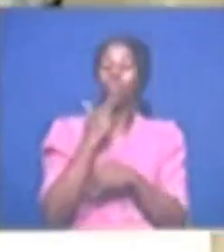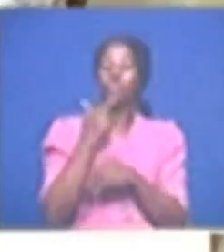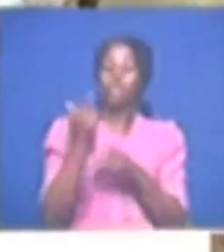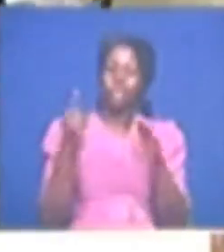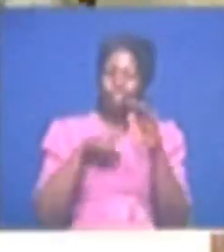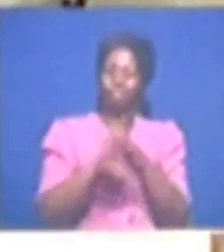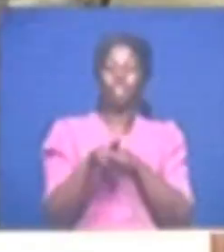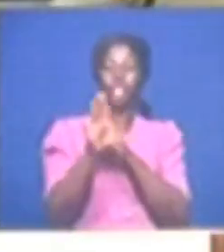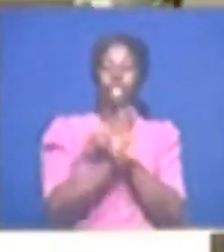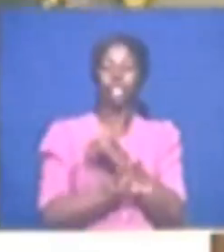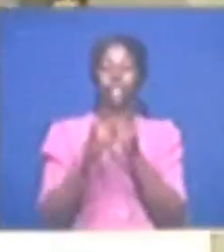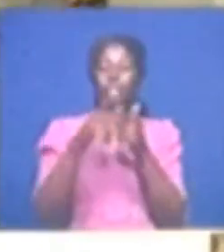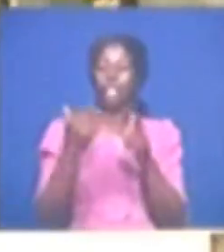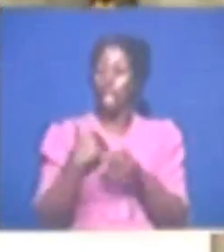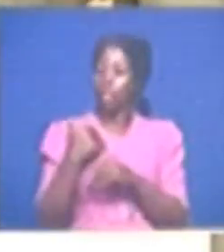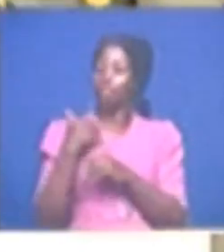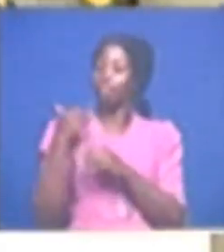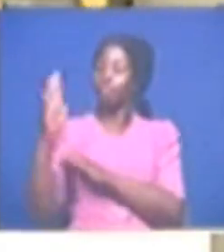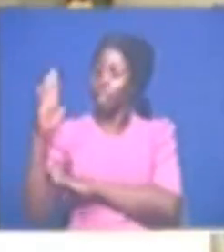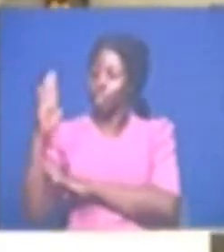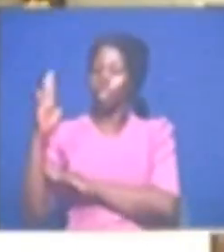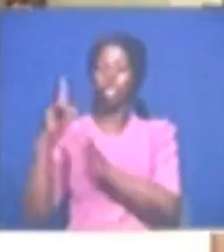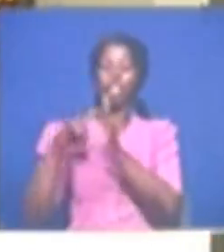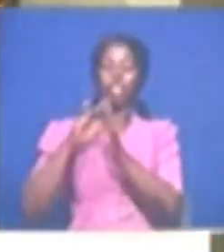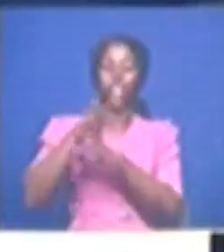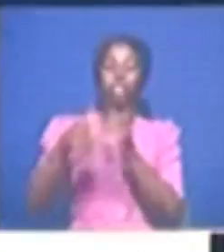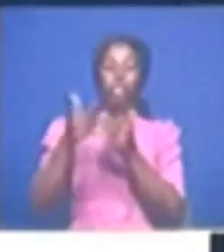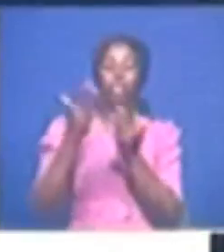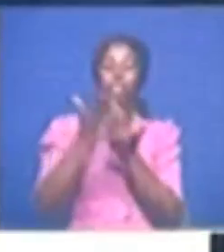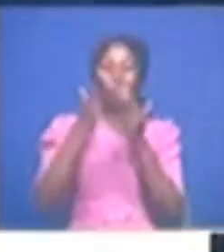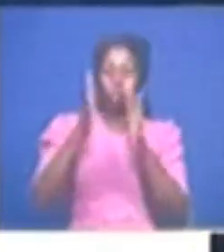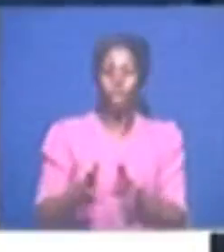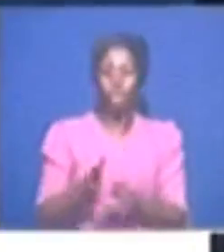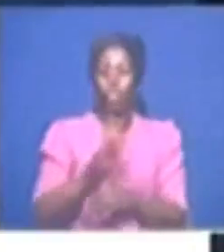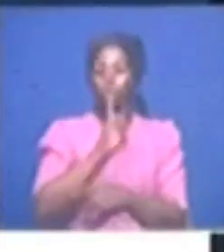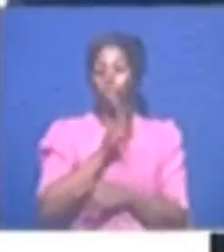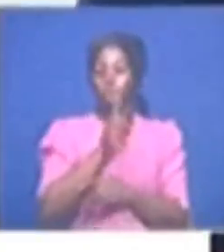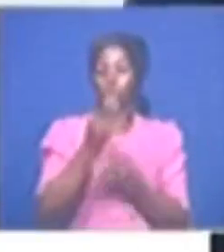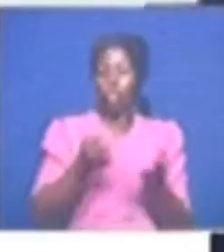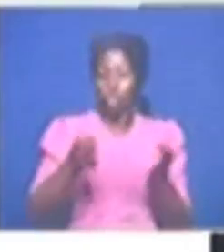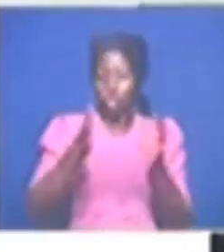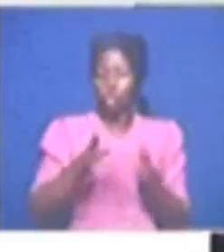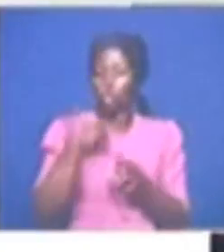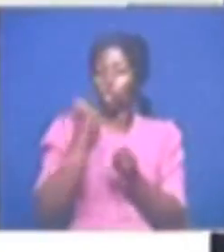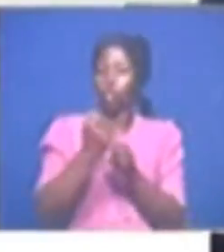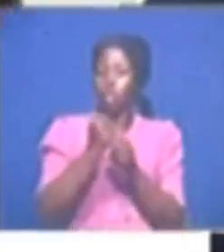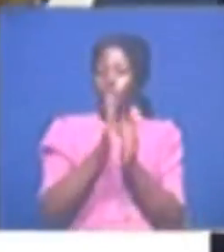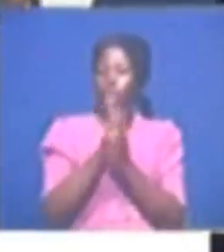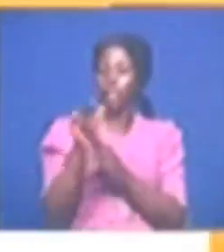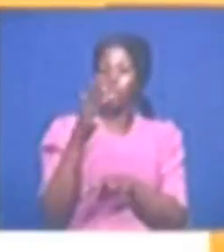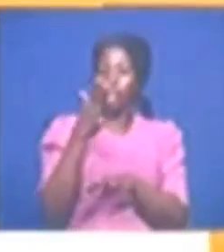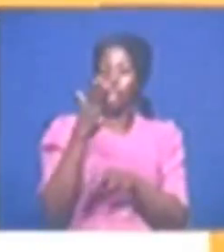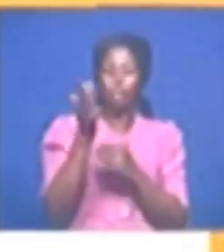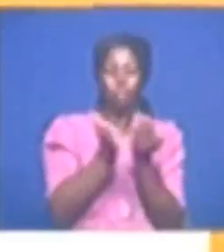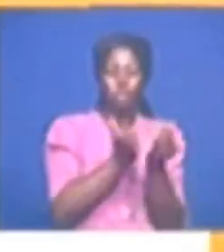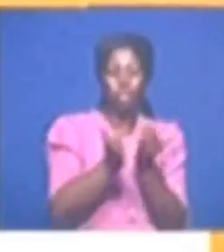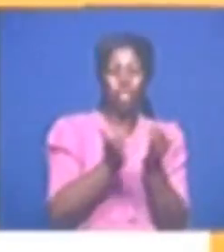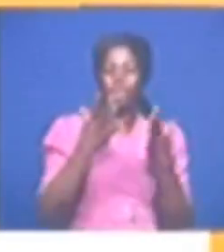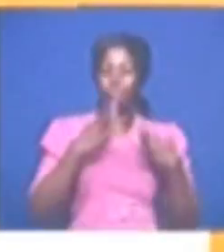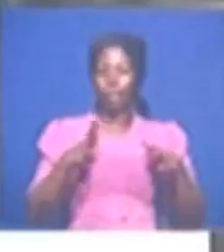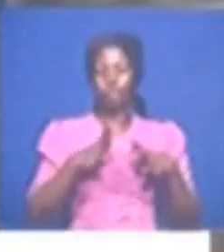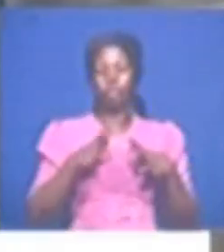multi-agency teams at all border points. He warned officers found colluding with unscrupulous businessmen that their days were